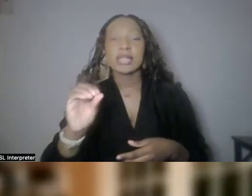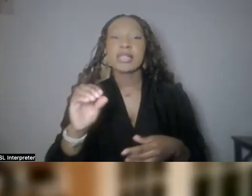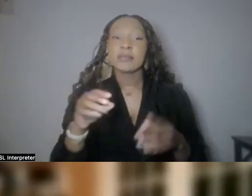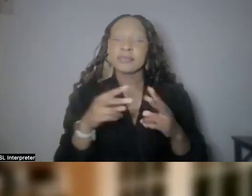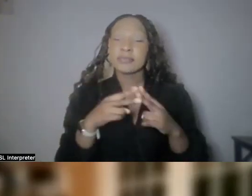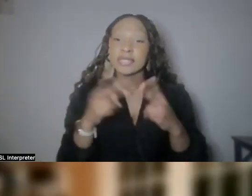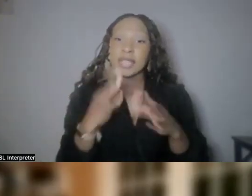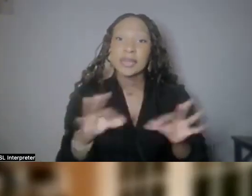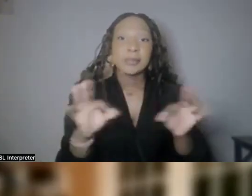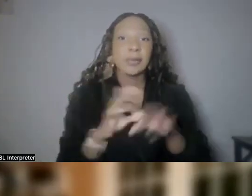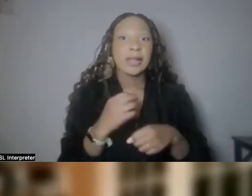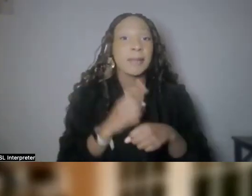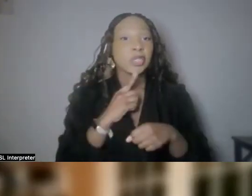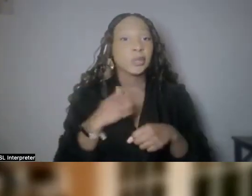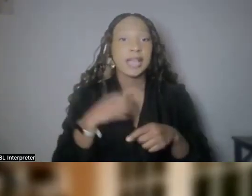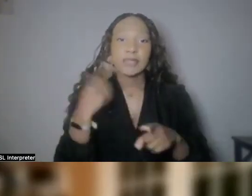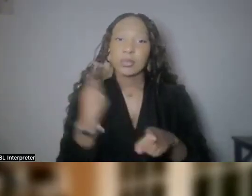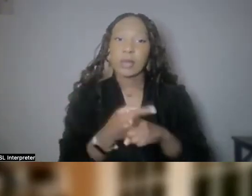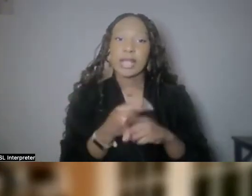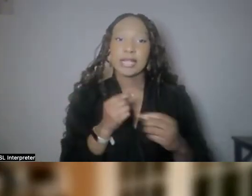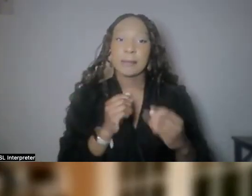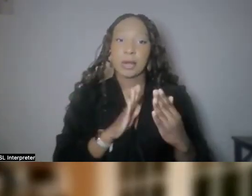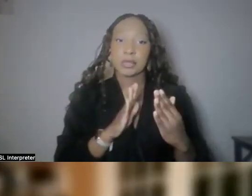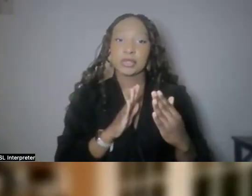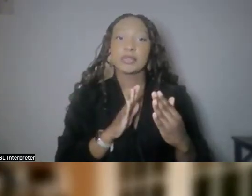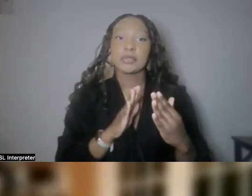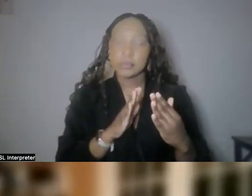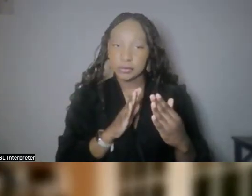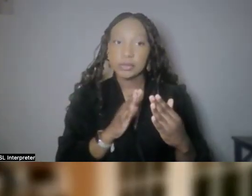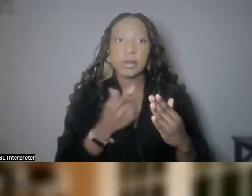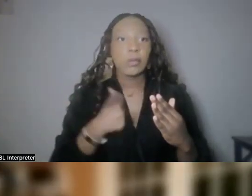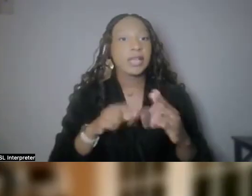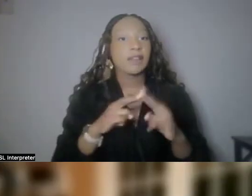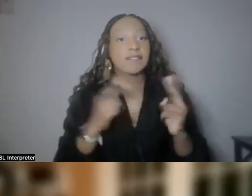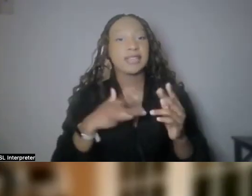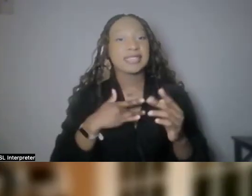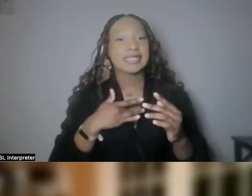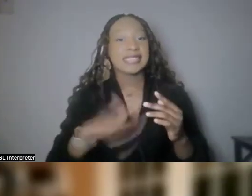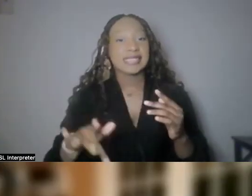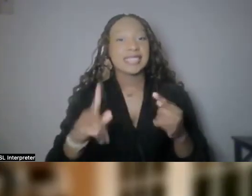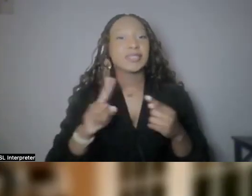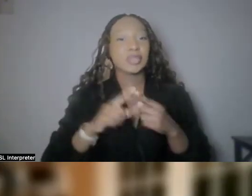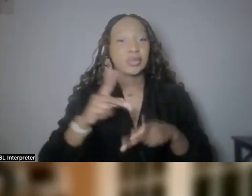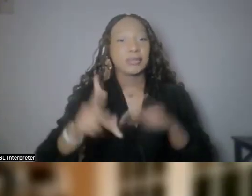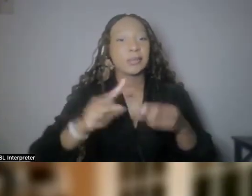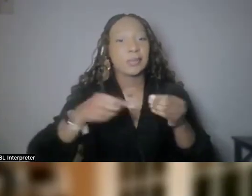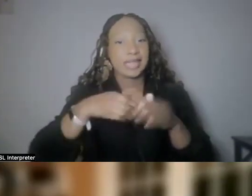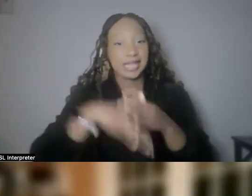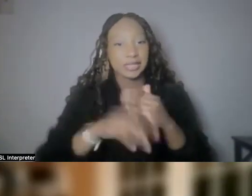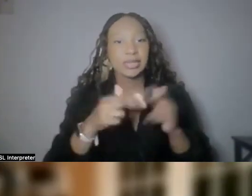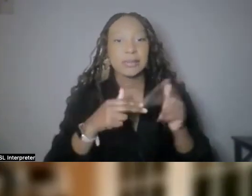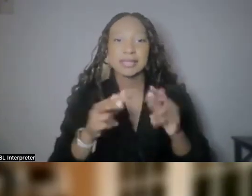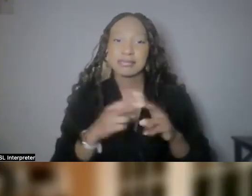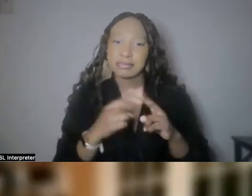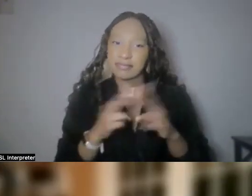important to make sure that we have the right approach. And so I can say that we are very sensitive to those persons as they come in. So